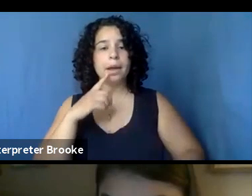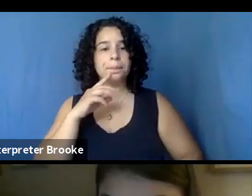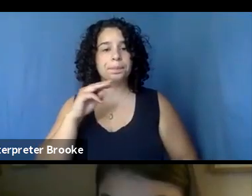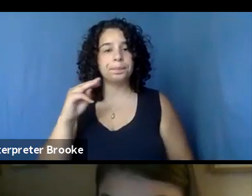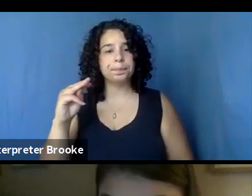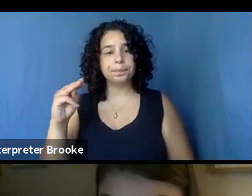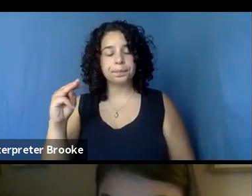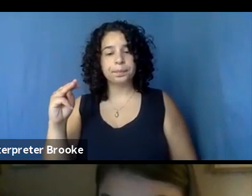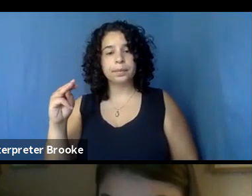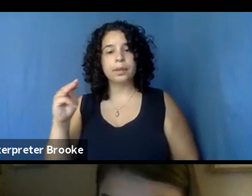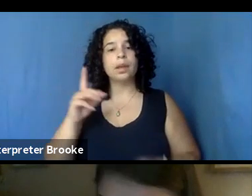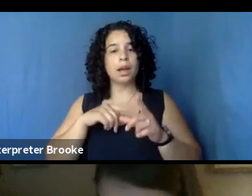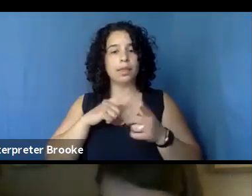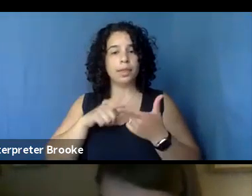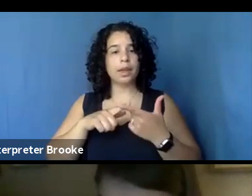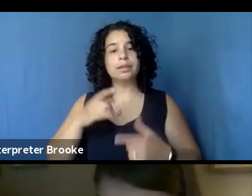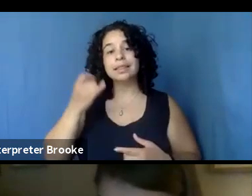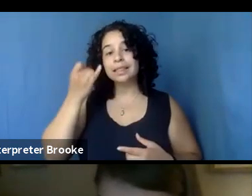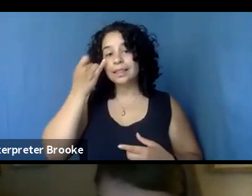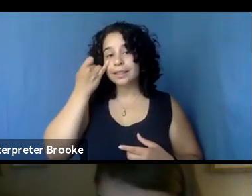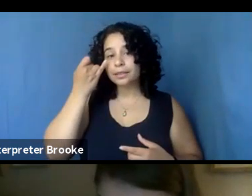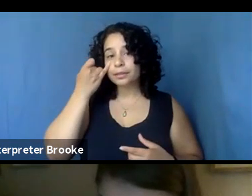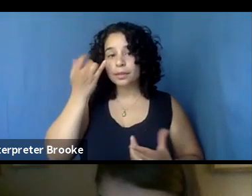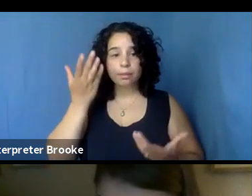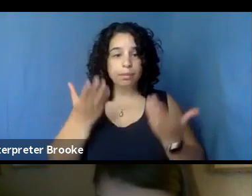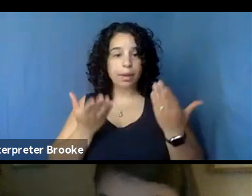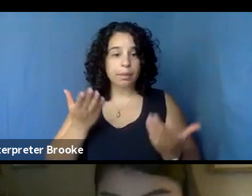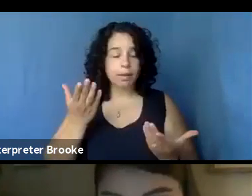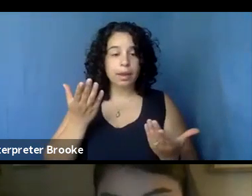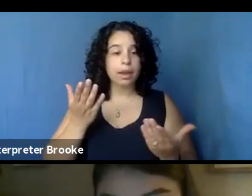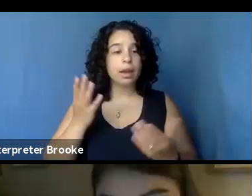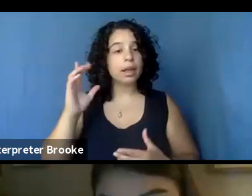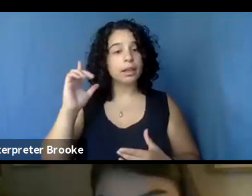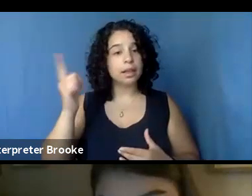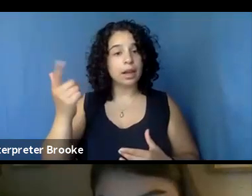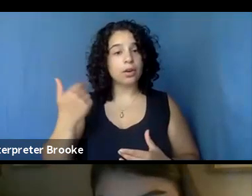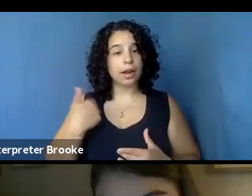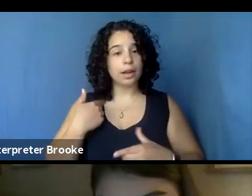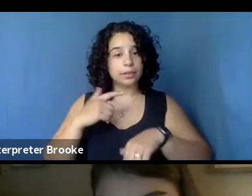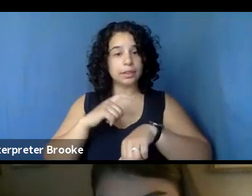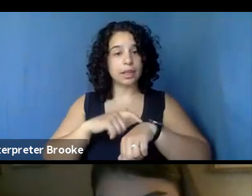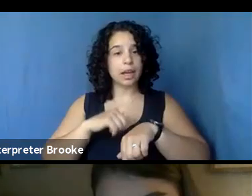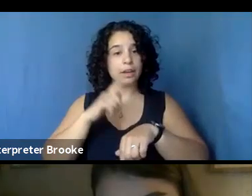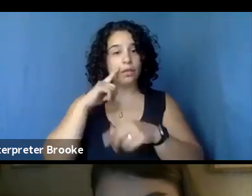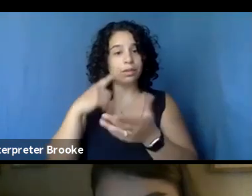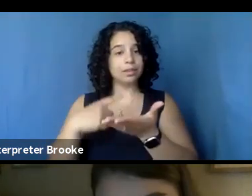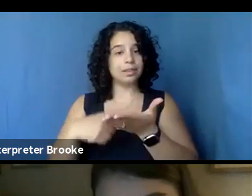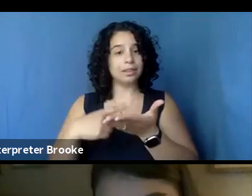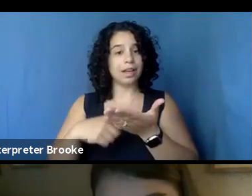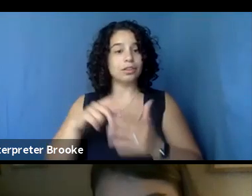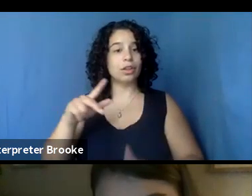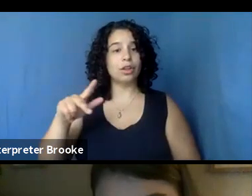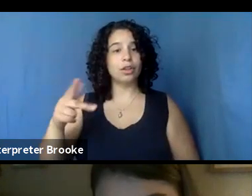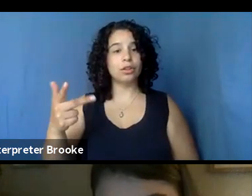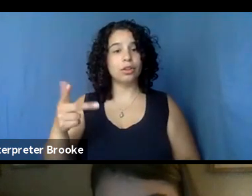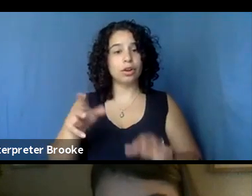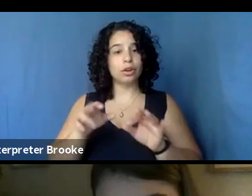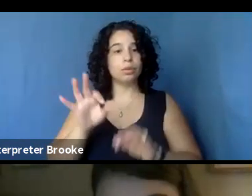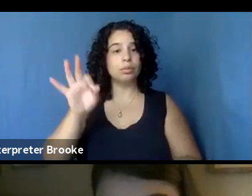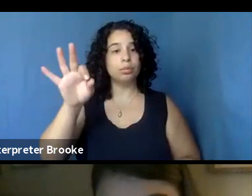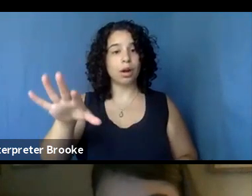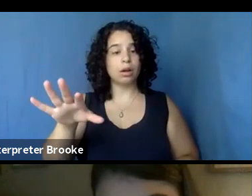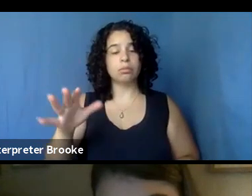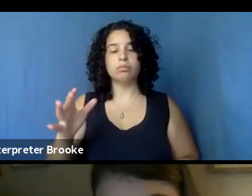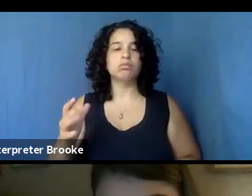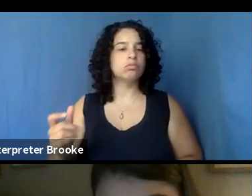And then if we have some time to discuss our third prompt, it won't be in Irreconcilable Space. It'll be a